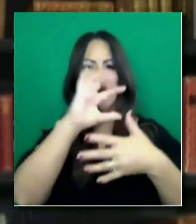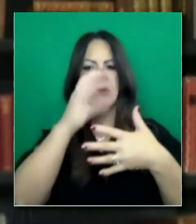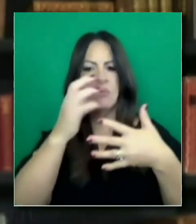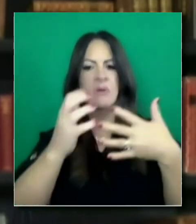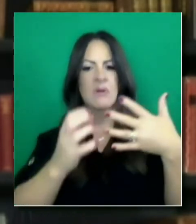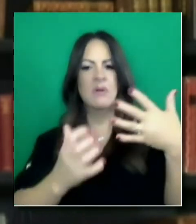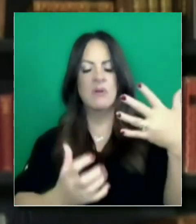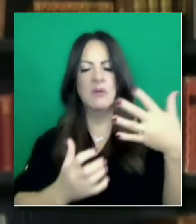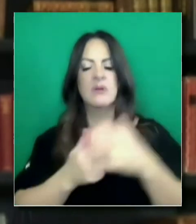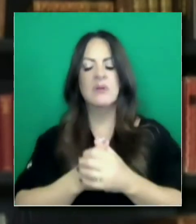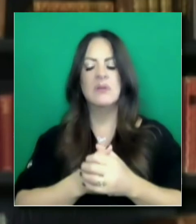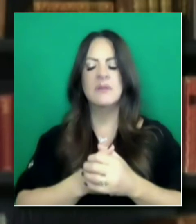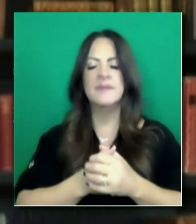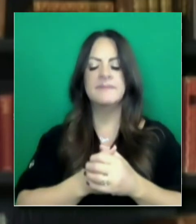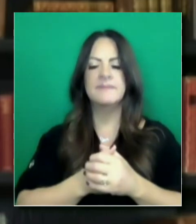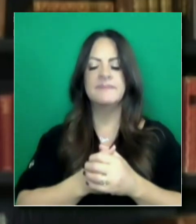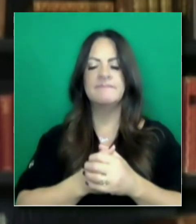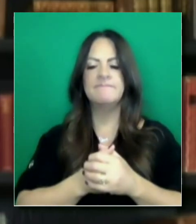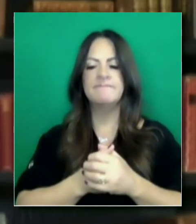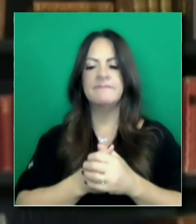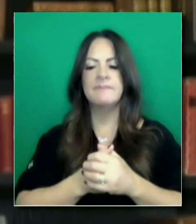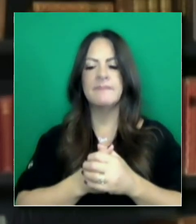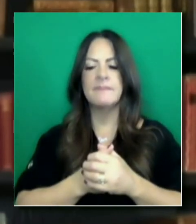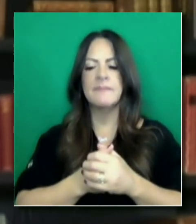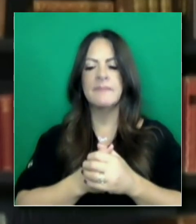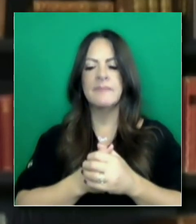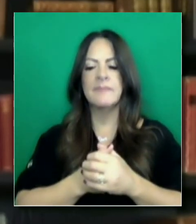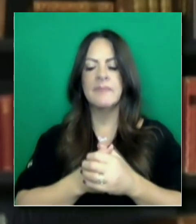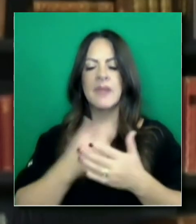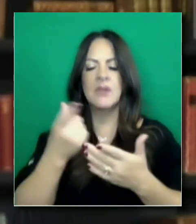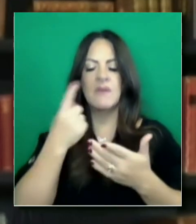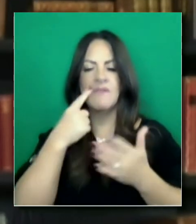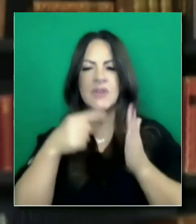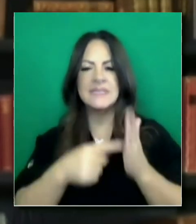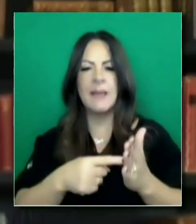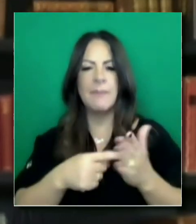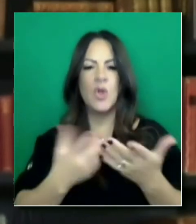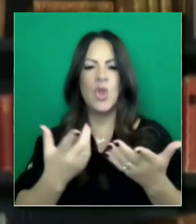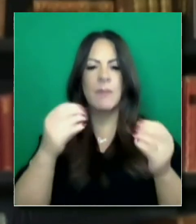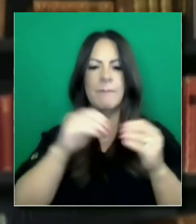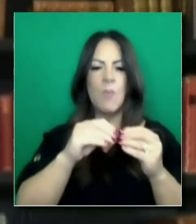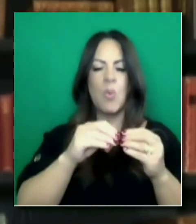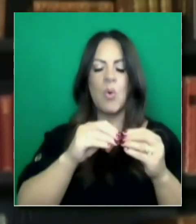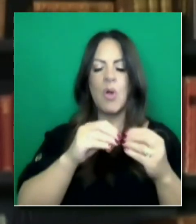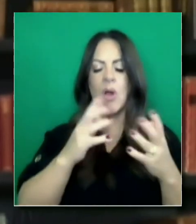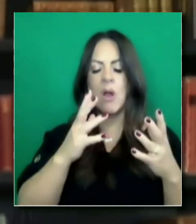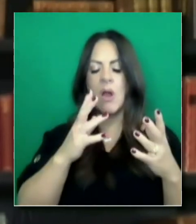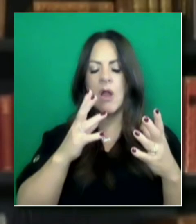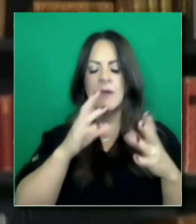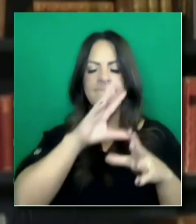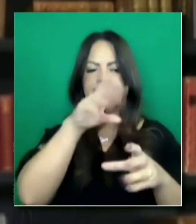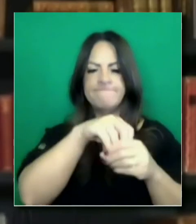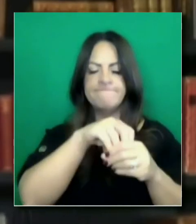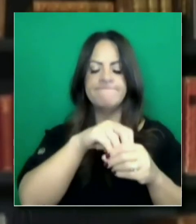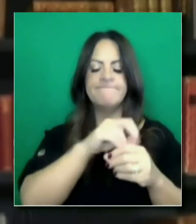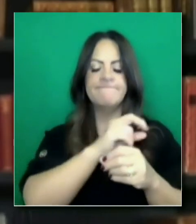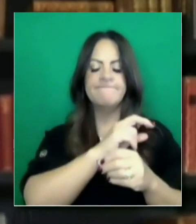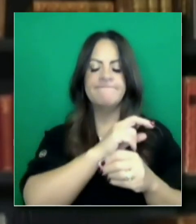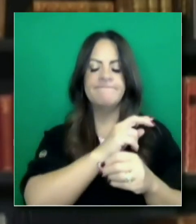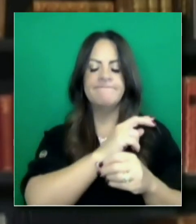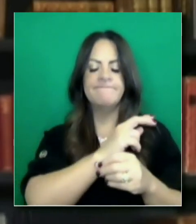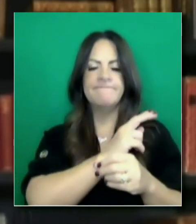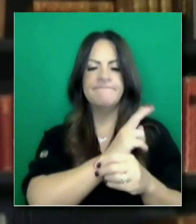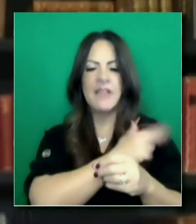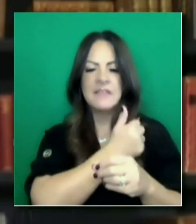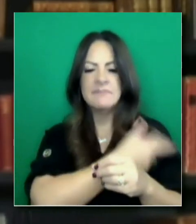complex, out of, sort of concentrated healthcare facilities into this more diffuse process with all these categories. So can you